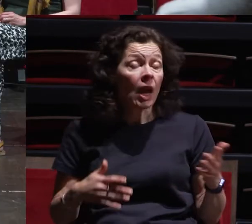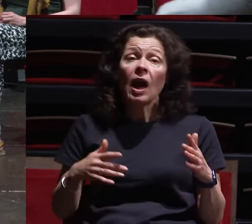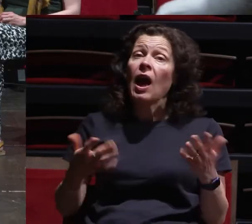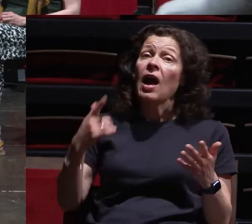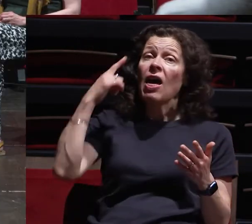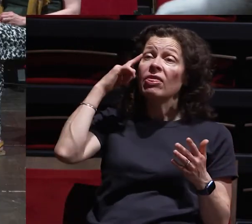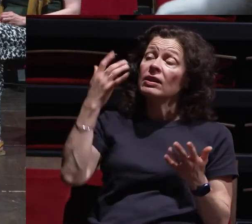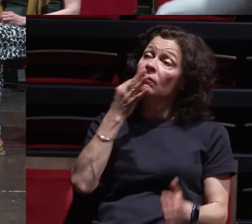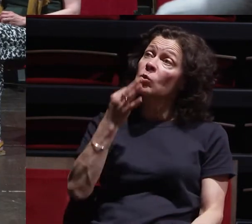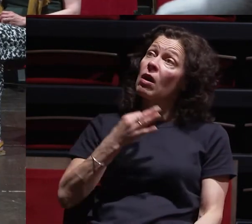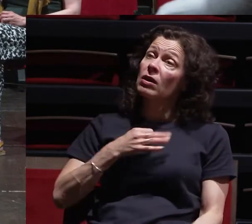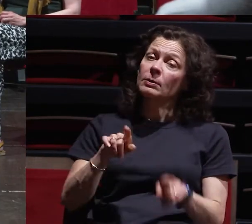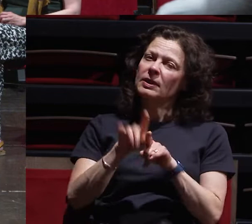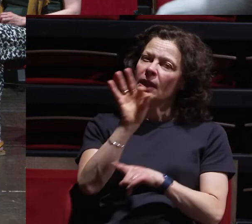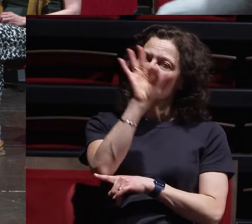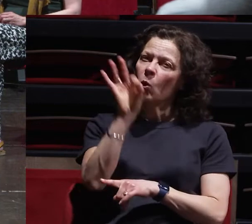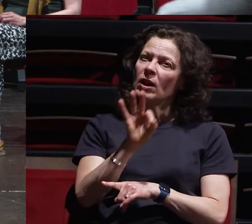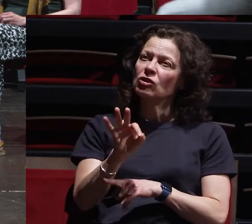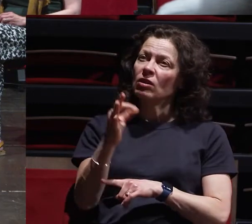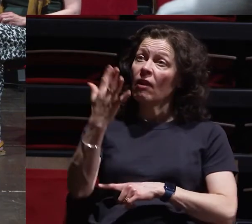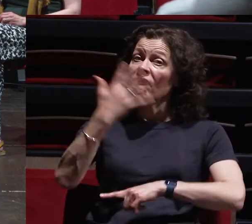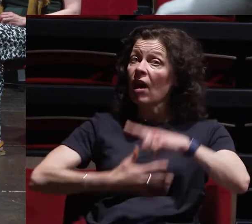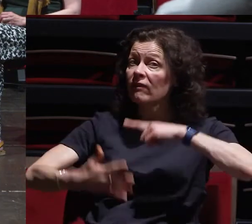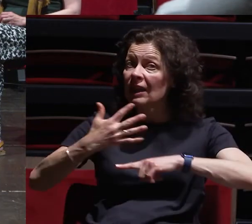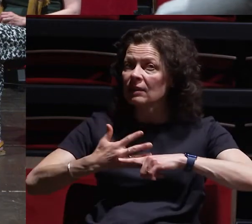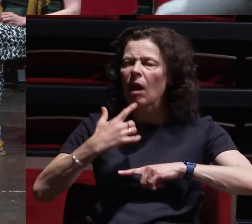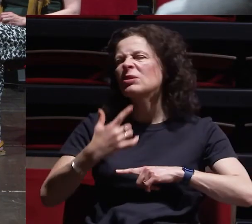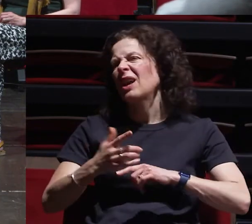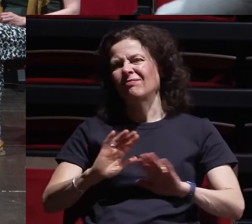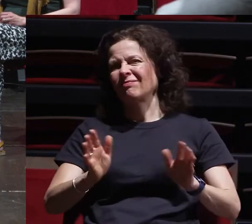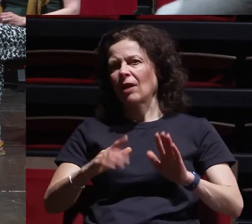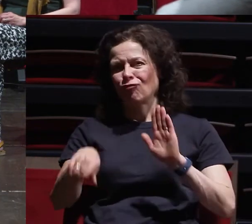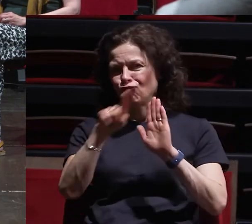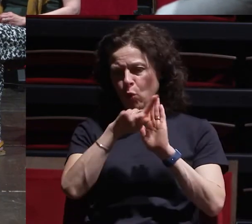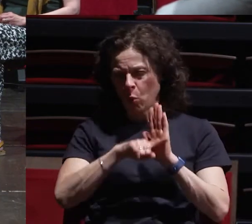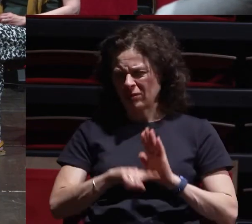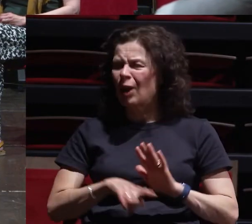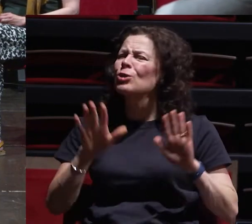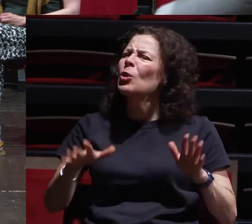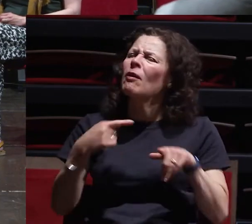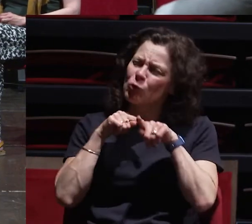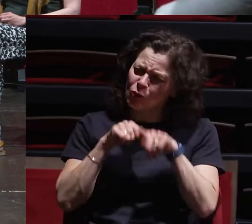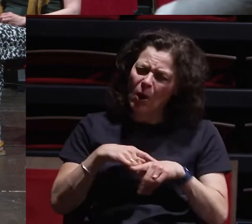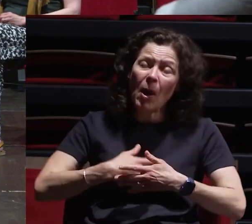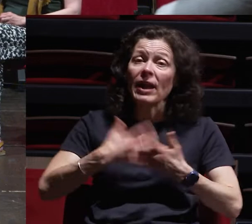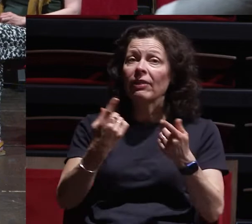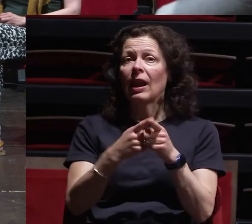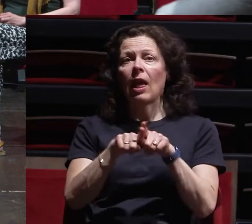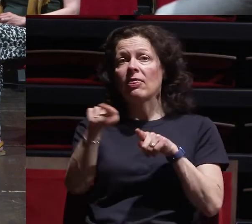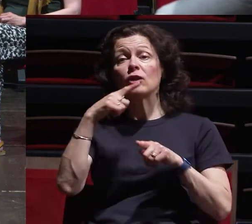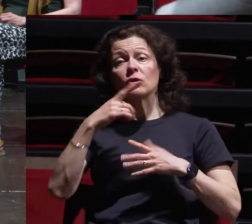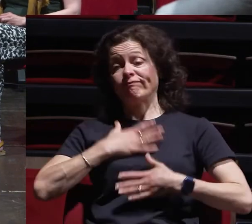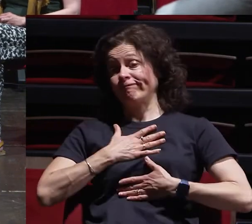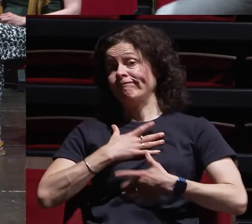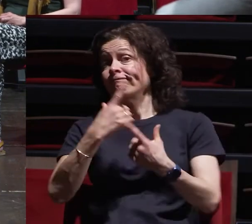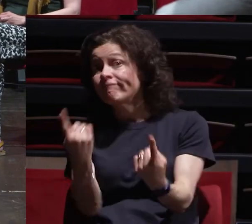herring? I think if you'd asked me that question 5 years ago, I would have said, no, there are no rules. You shouldn't